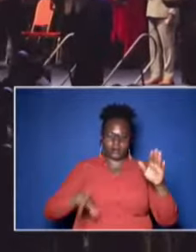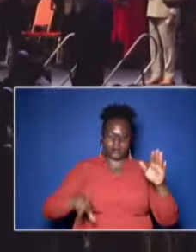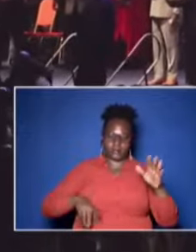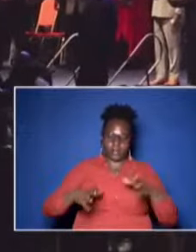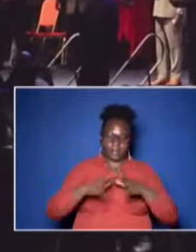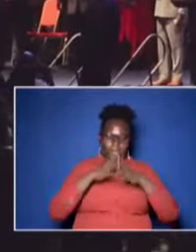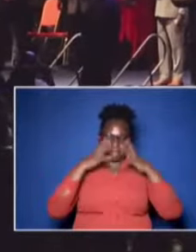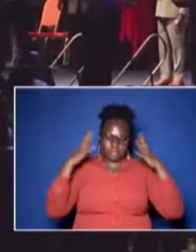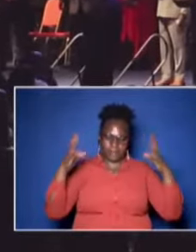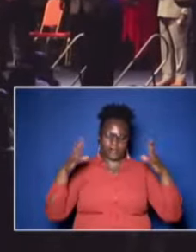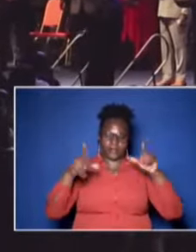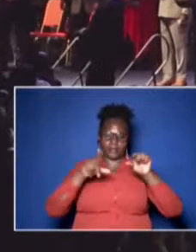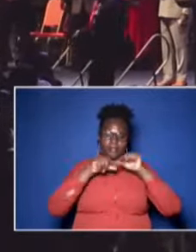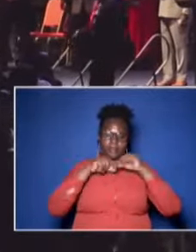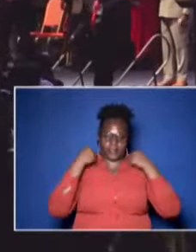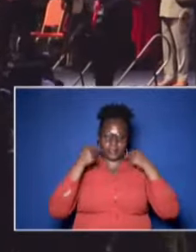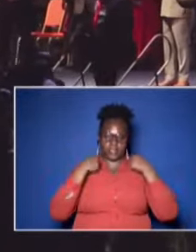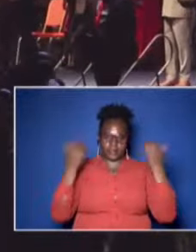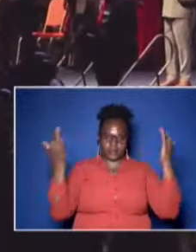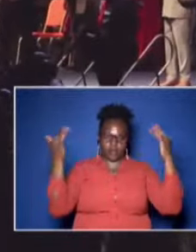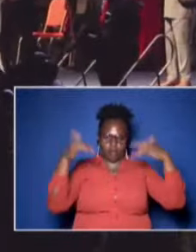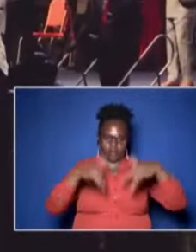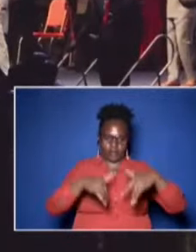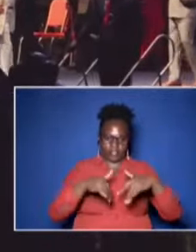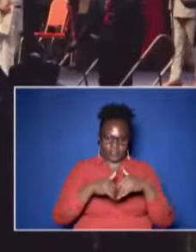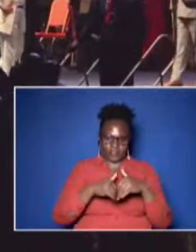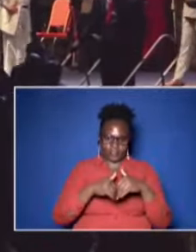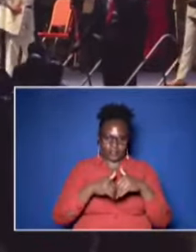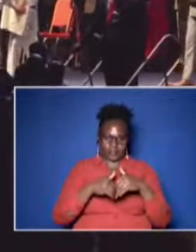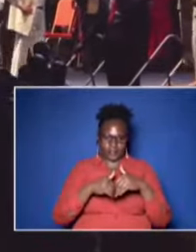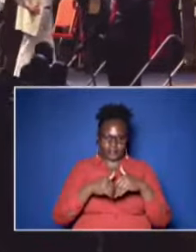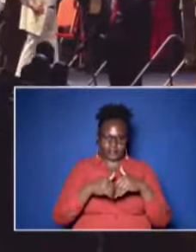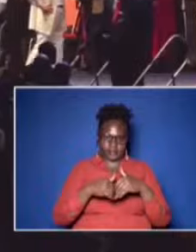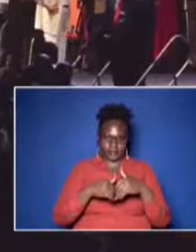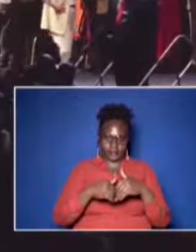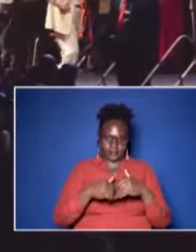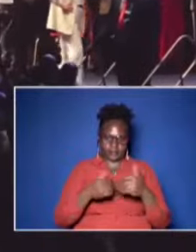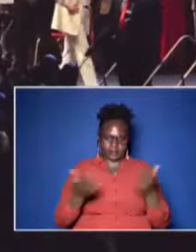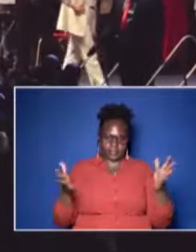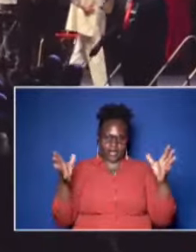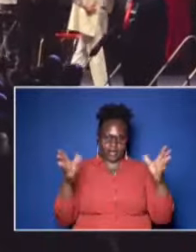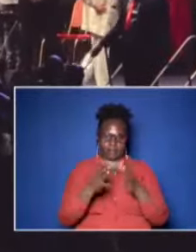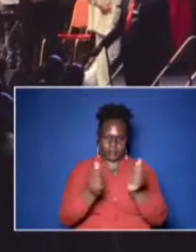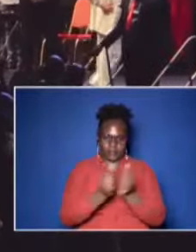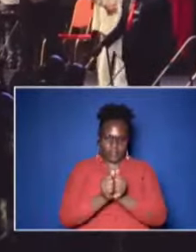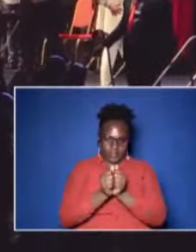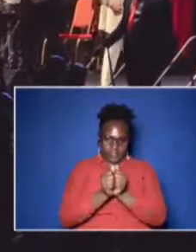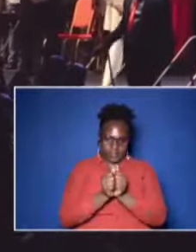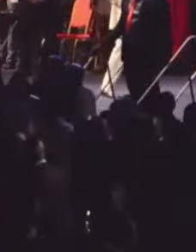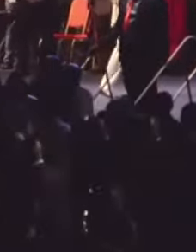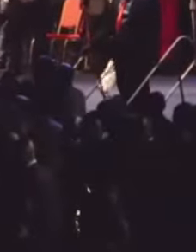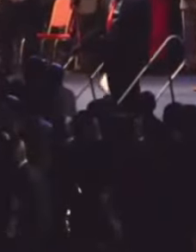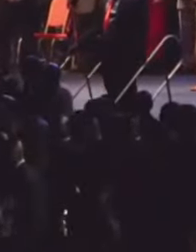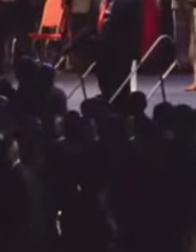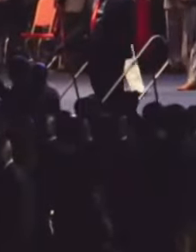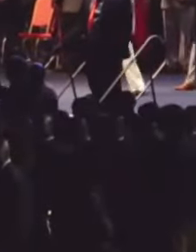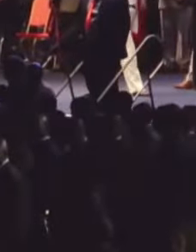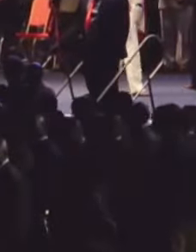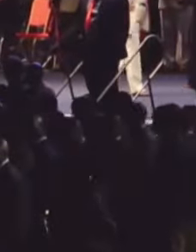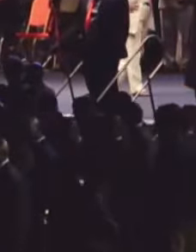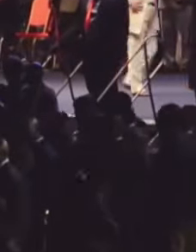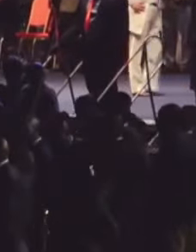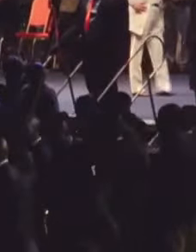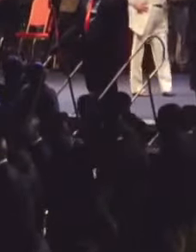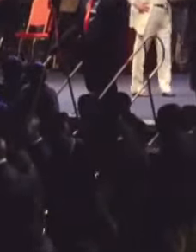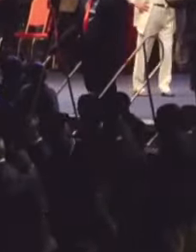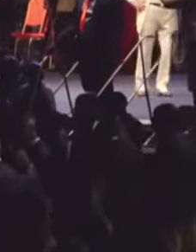largest pastors get together coming together in the history I think maybe of